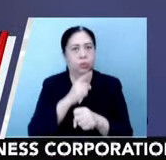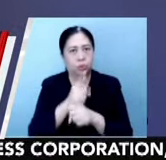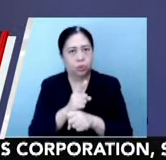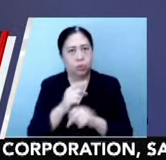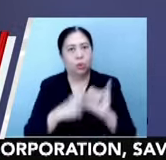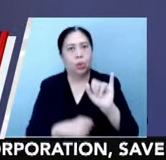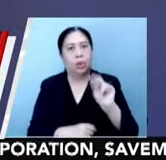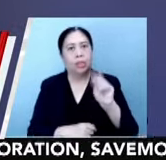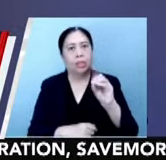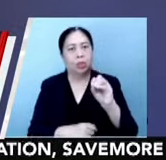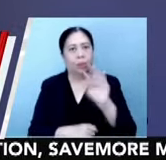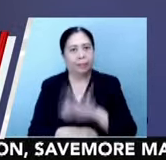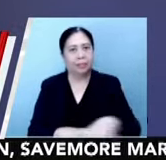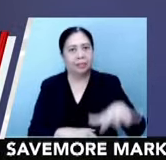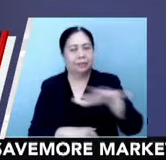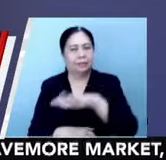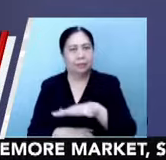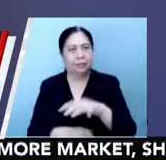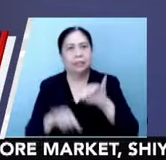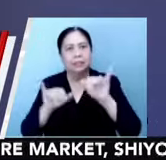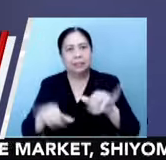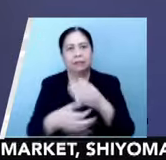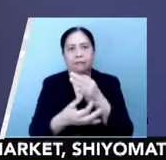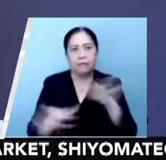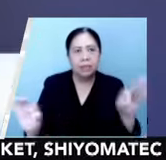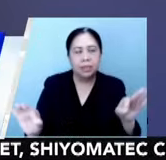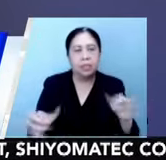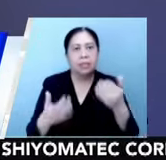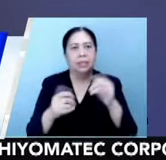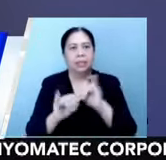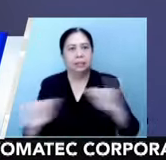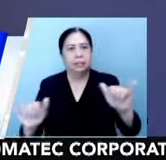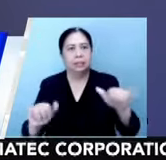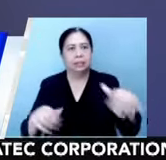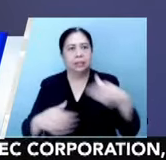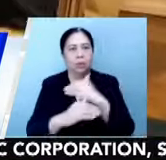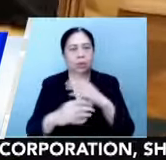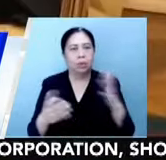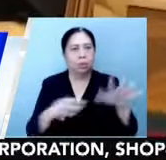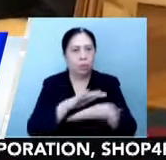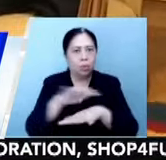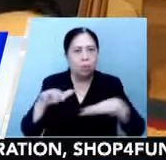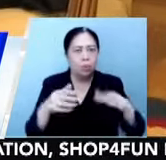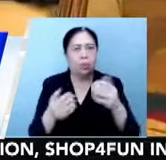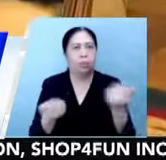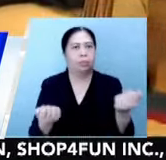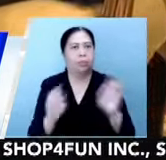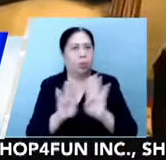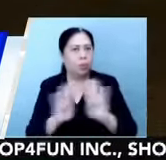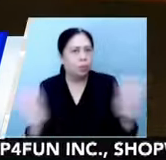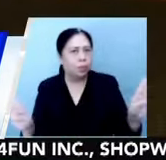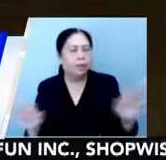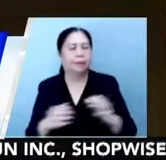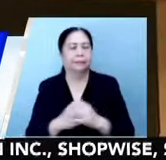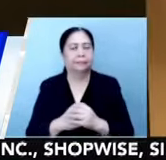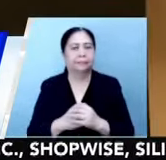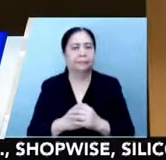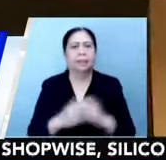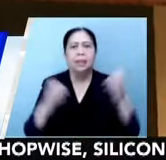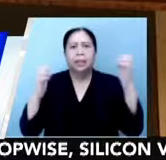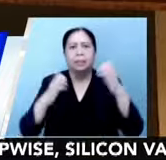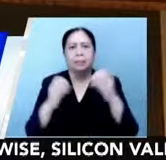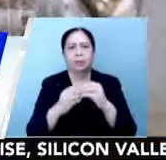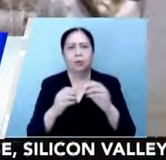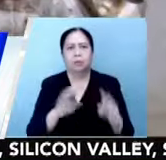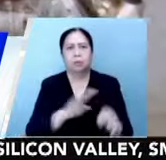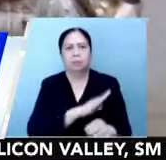region remains free, it remains open, and that there's security and stability throughout the region. Bagamat inaasahan umano ang mas matapang na joint